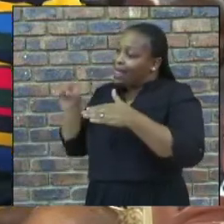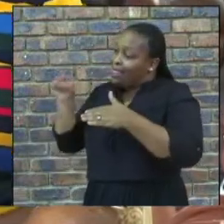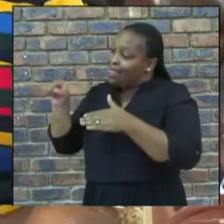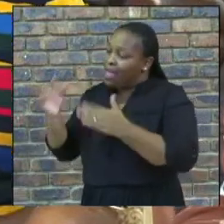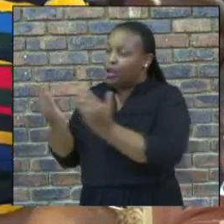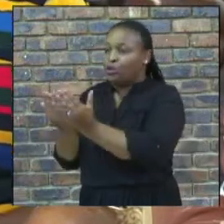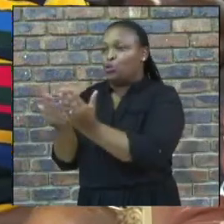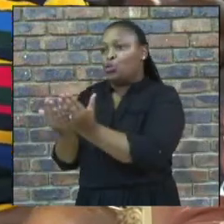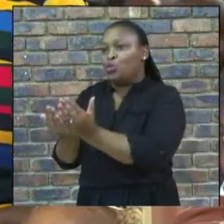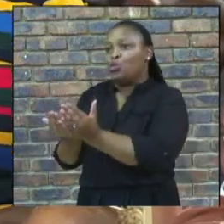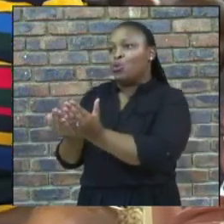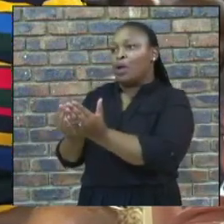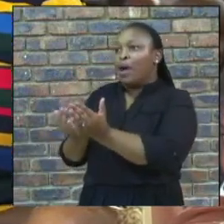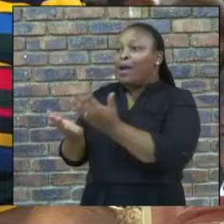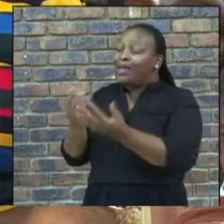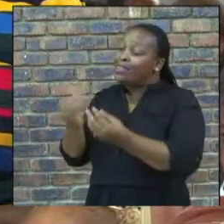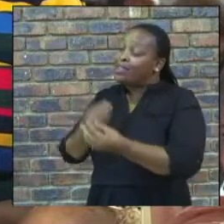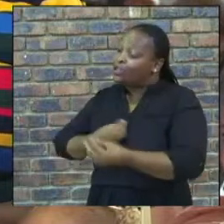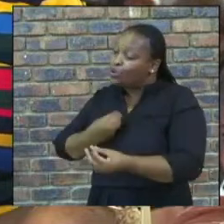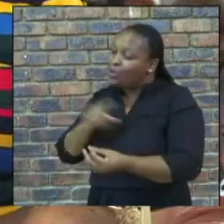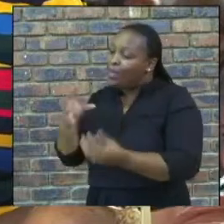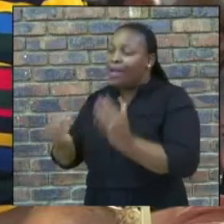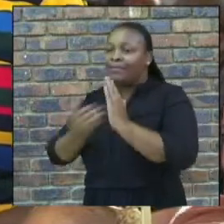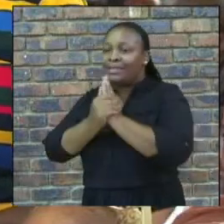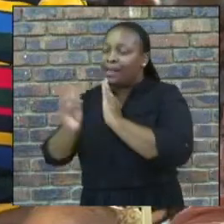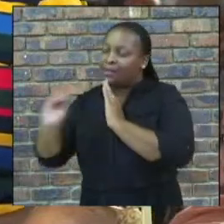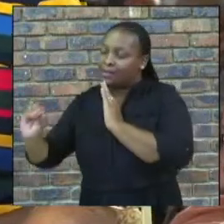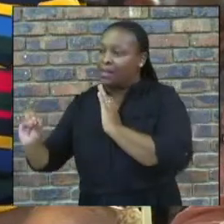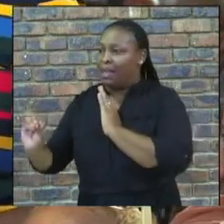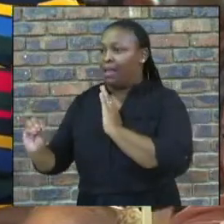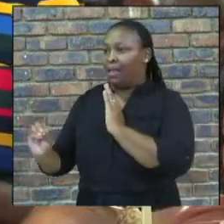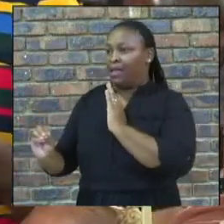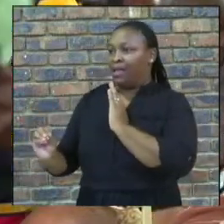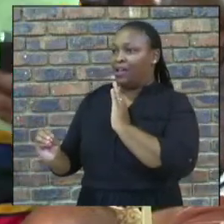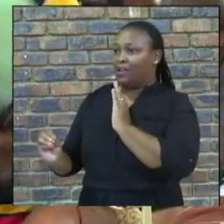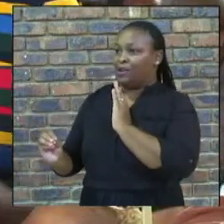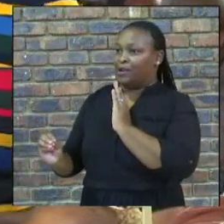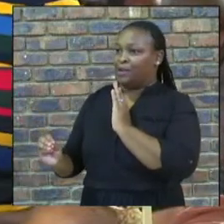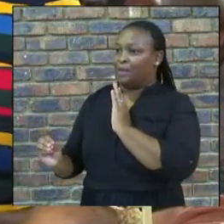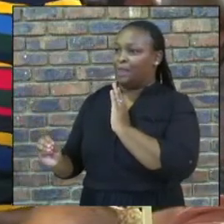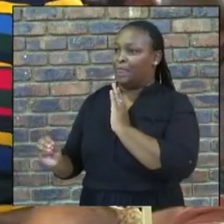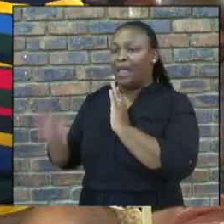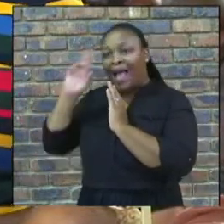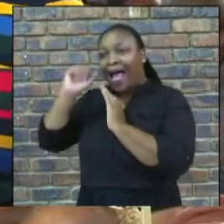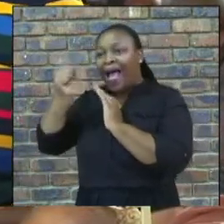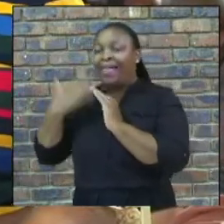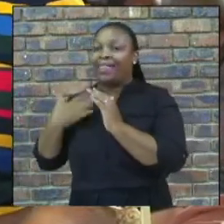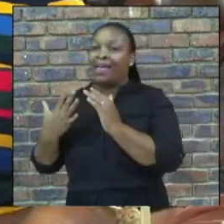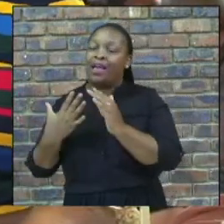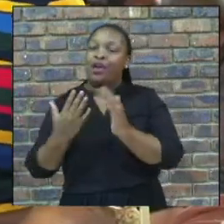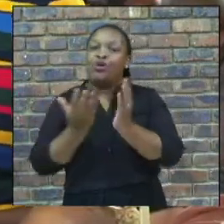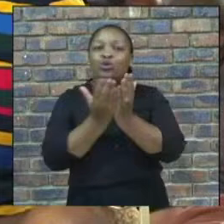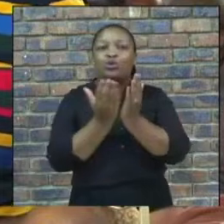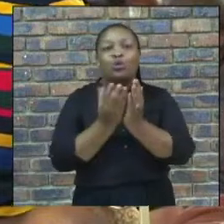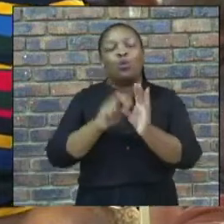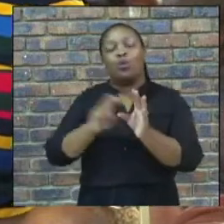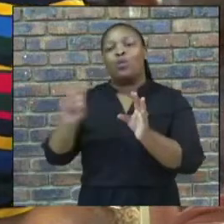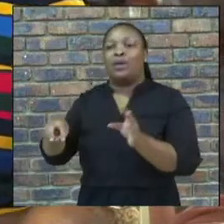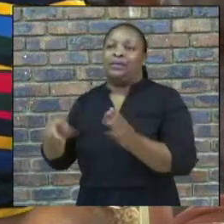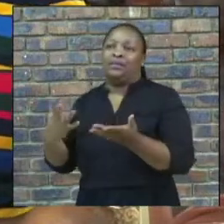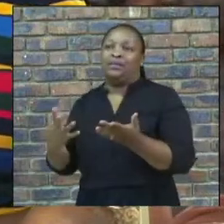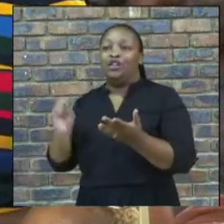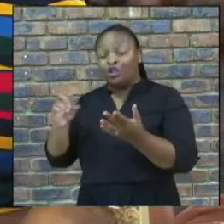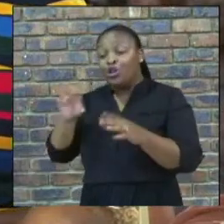bill the process which you will do, so that from the school level, our kids must start knowing